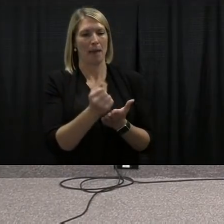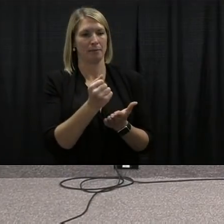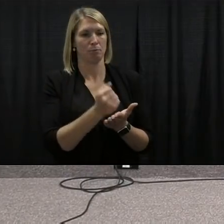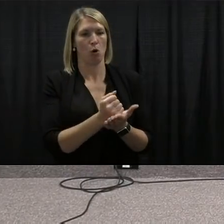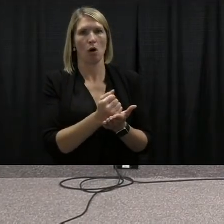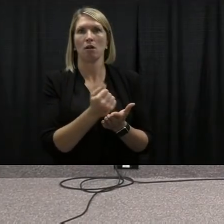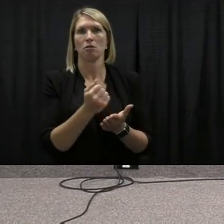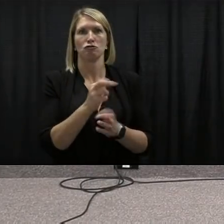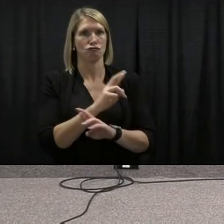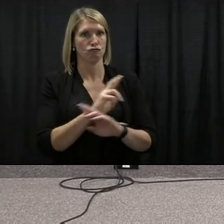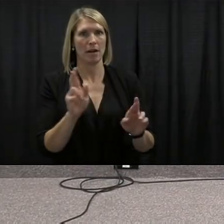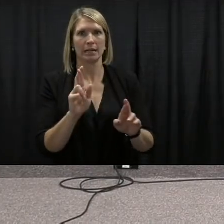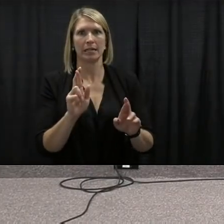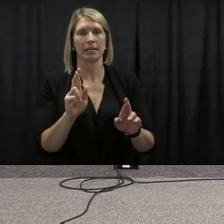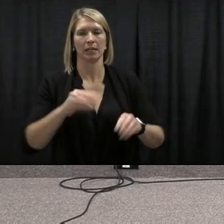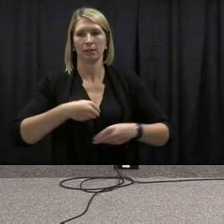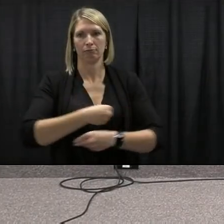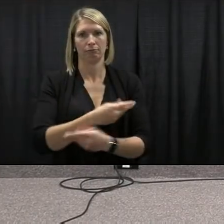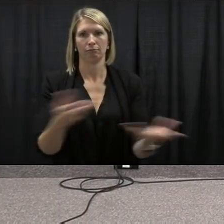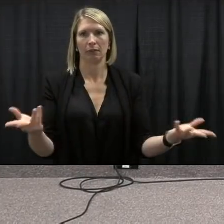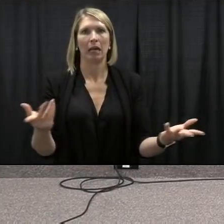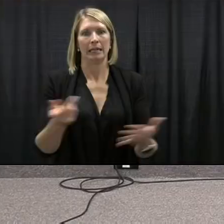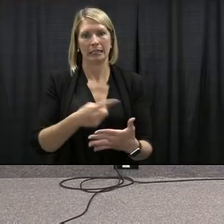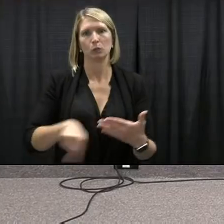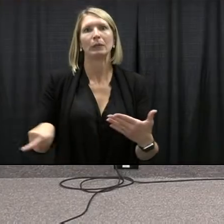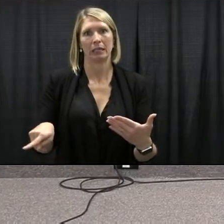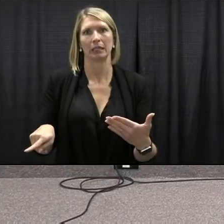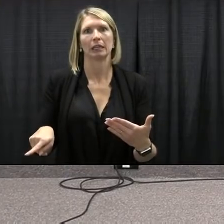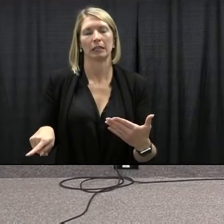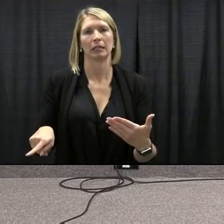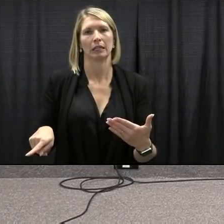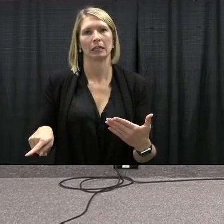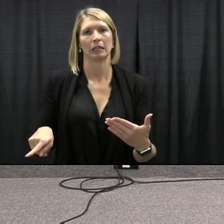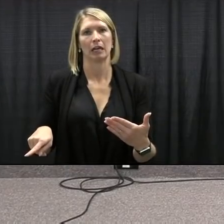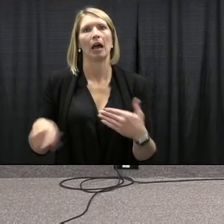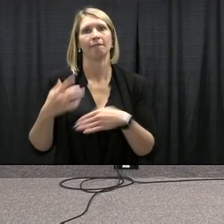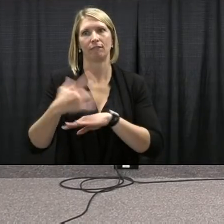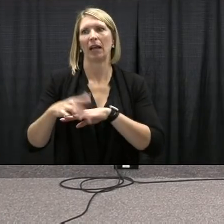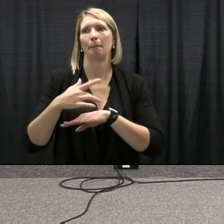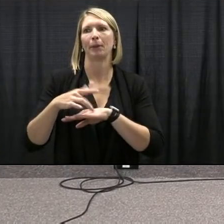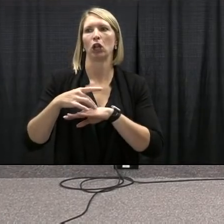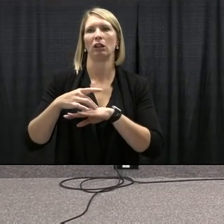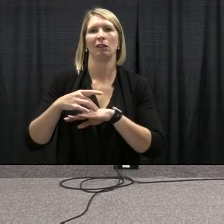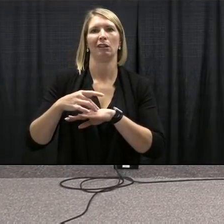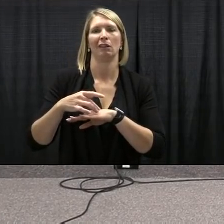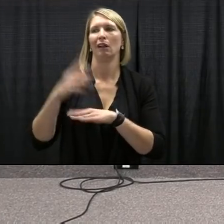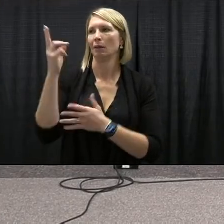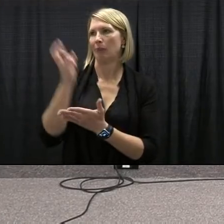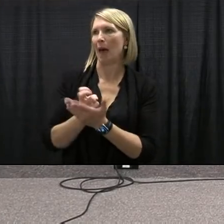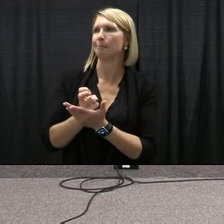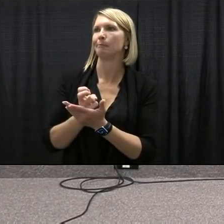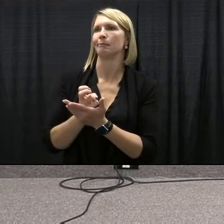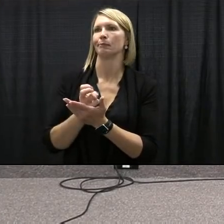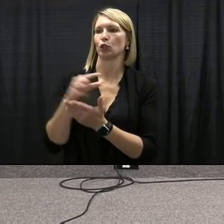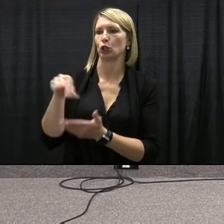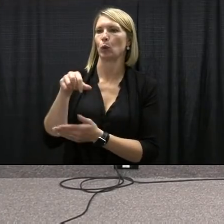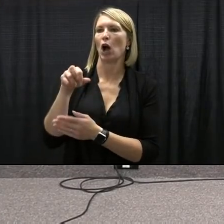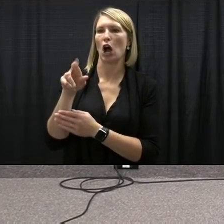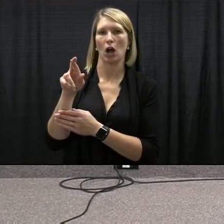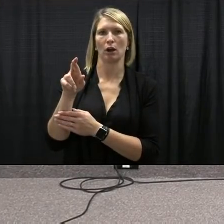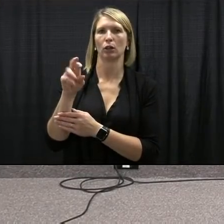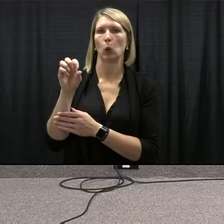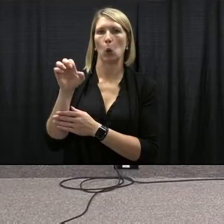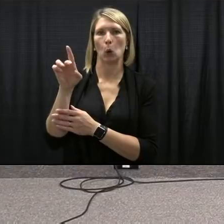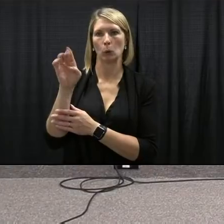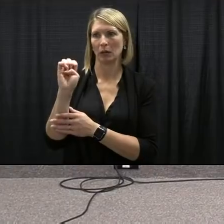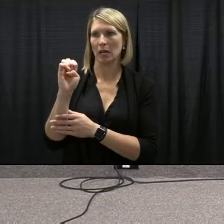launched next week, you're saying that the apps and QR codes should be made available next week. At what